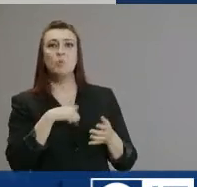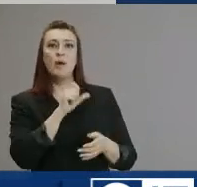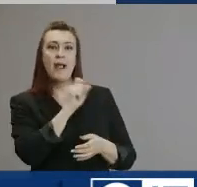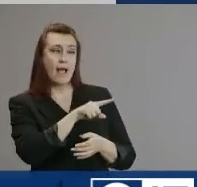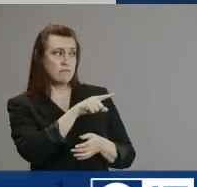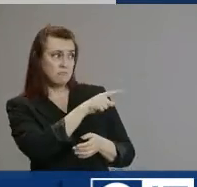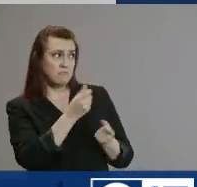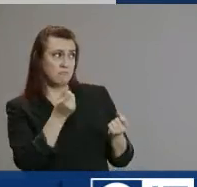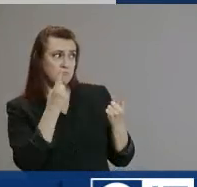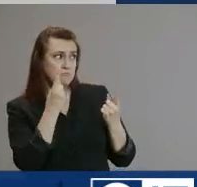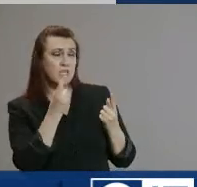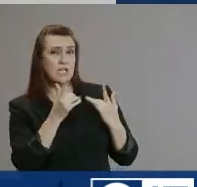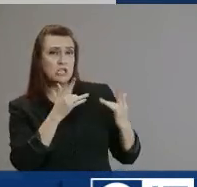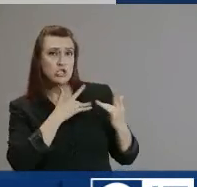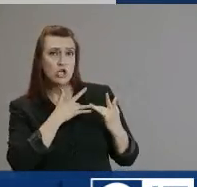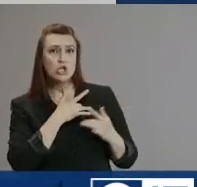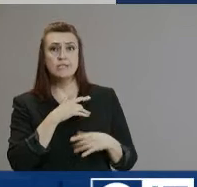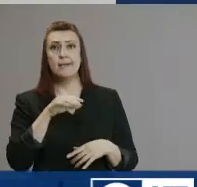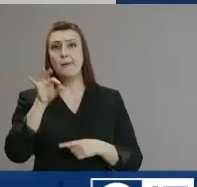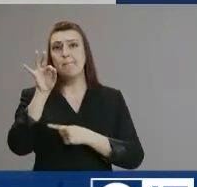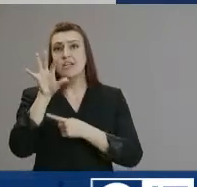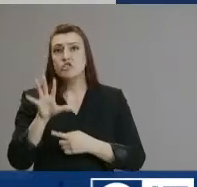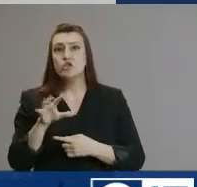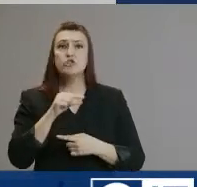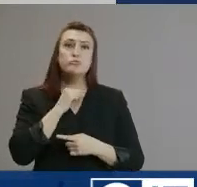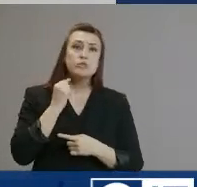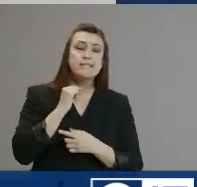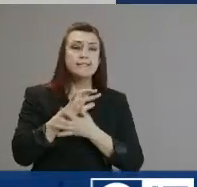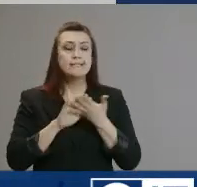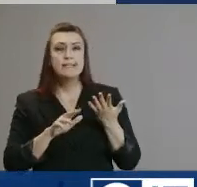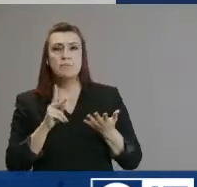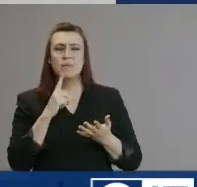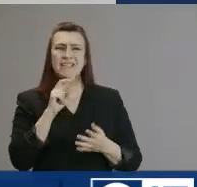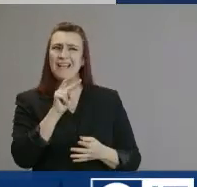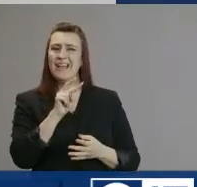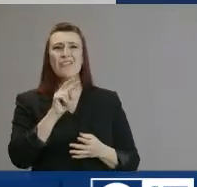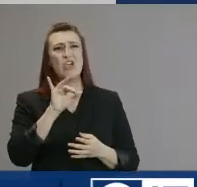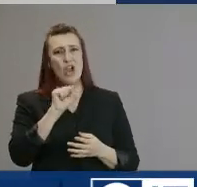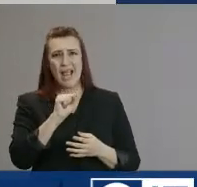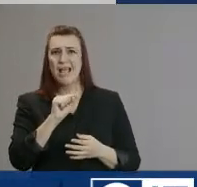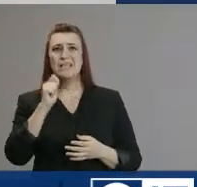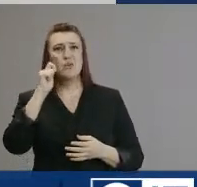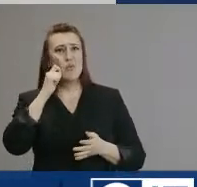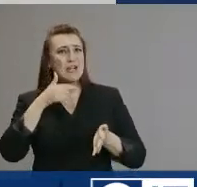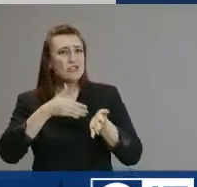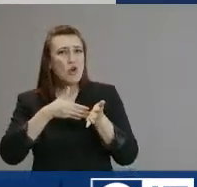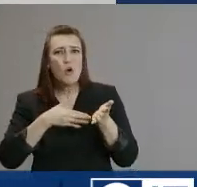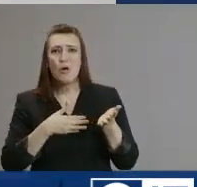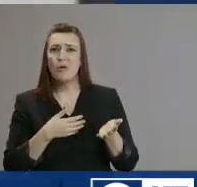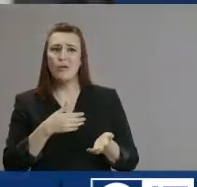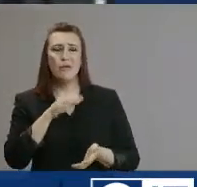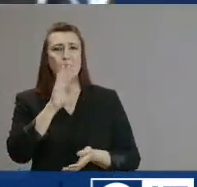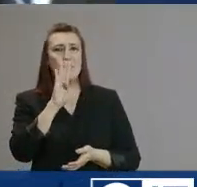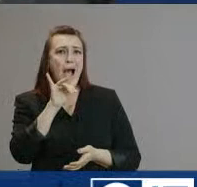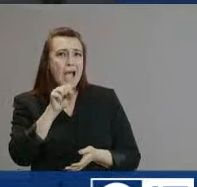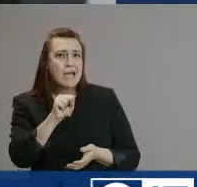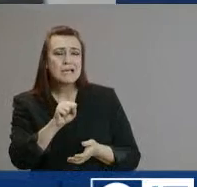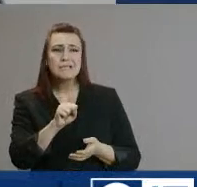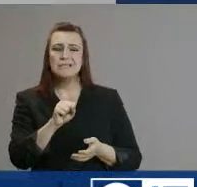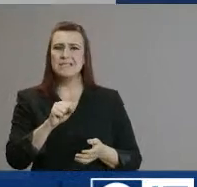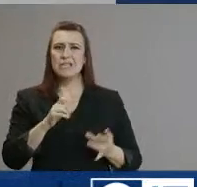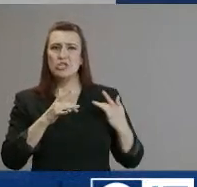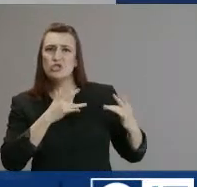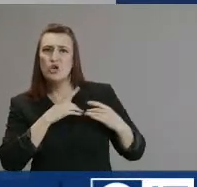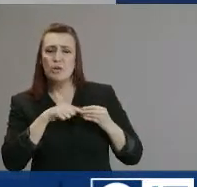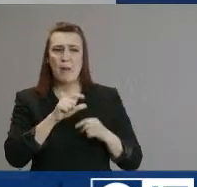the ministers about racial bias, especially in policing, and their deep concerns. What at this point are you spearheading to try